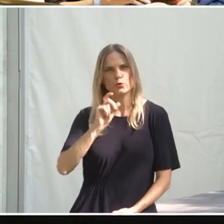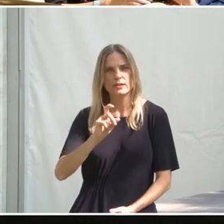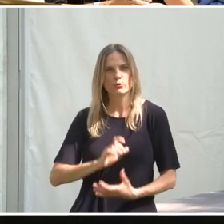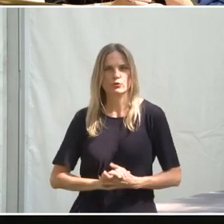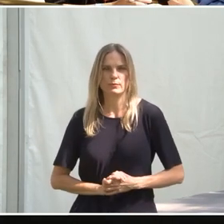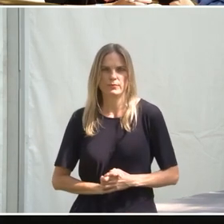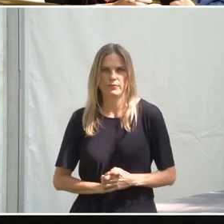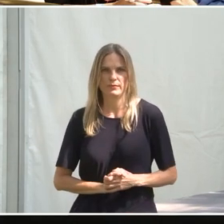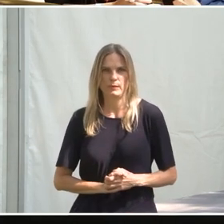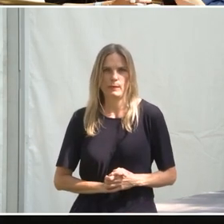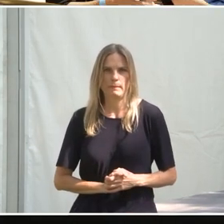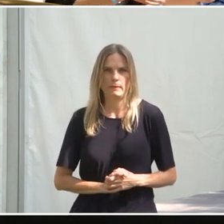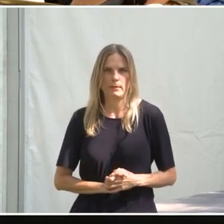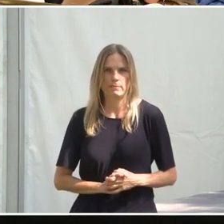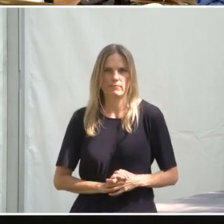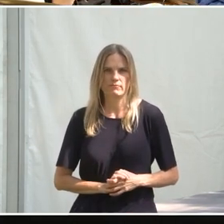the idea that